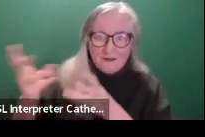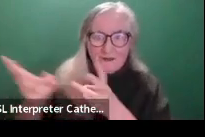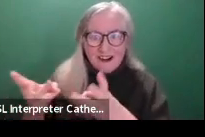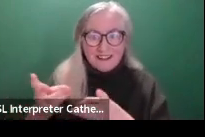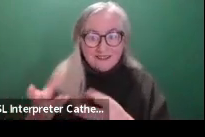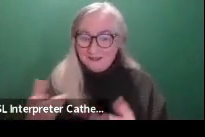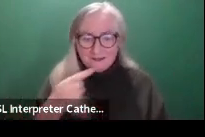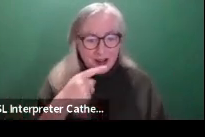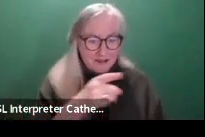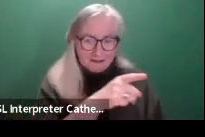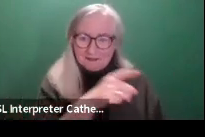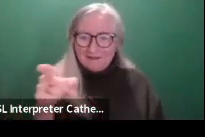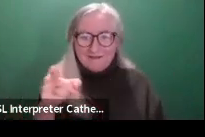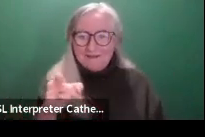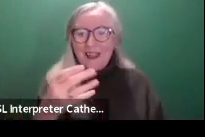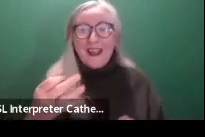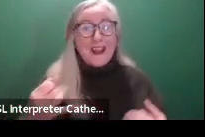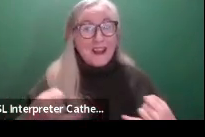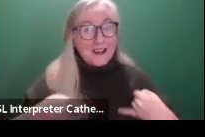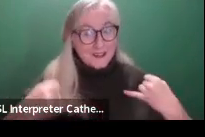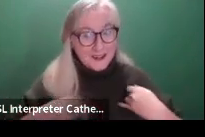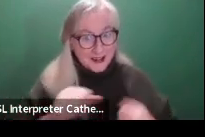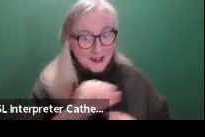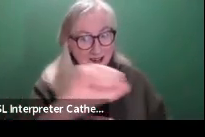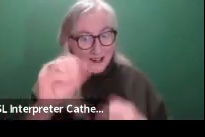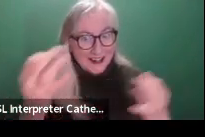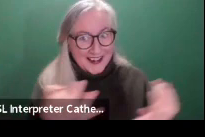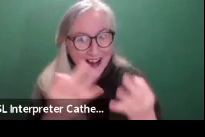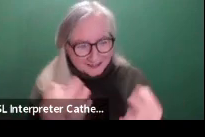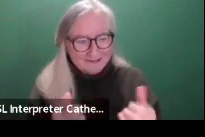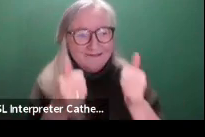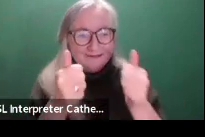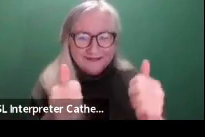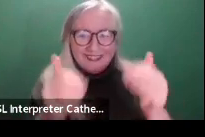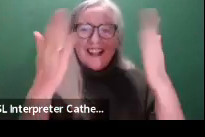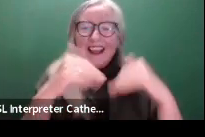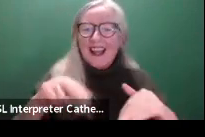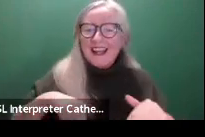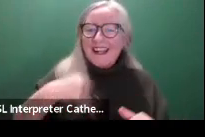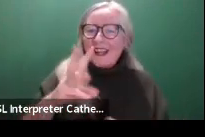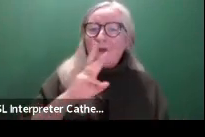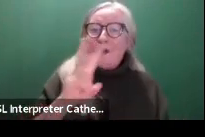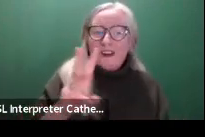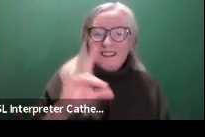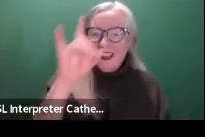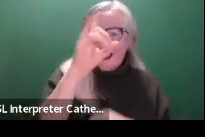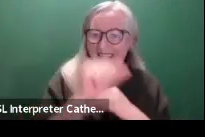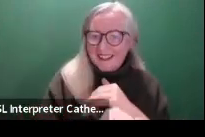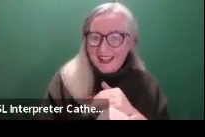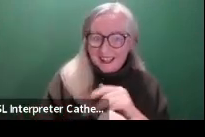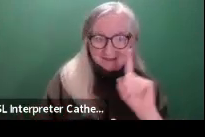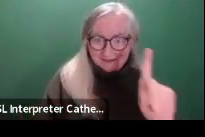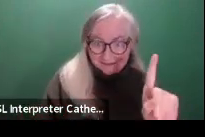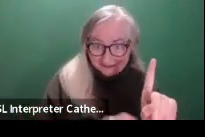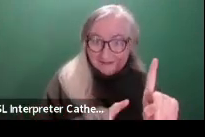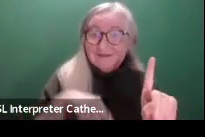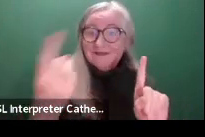But you all look like you enjoy your gardens. That's great. Okay, next word, holiday.